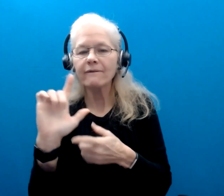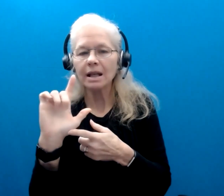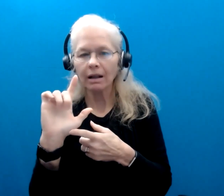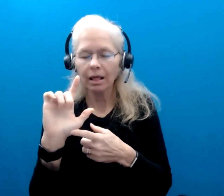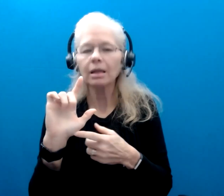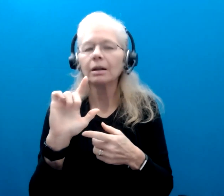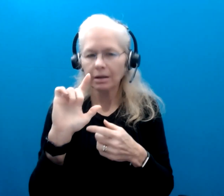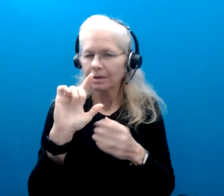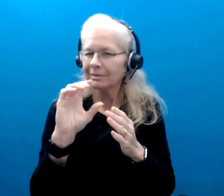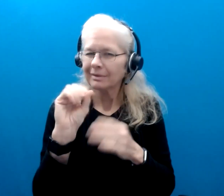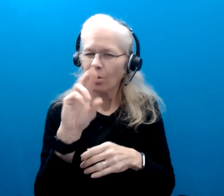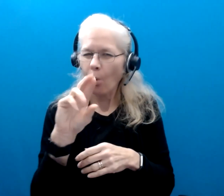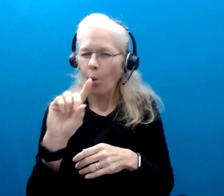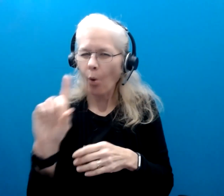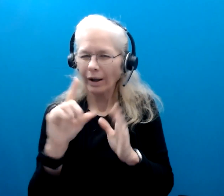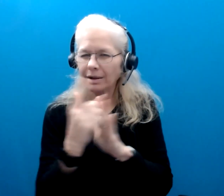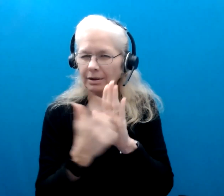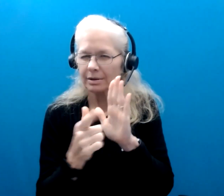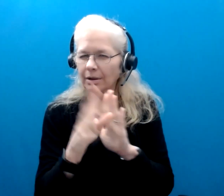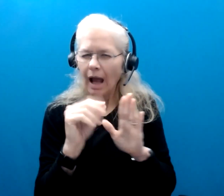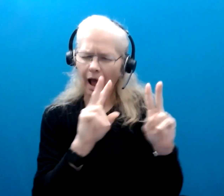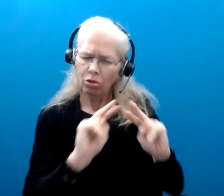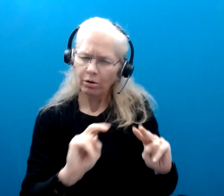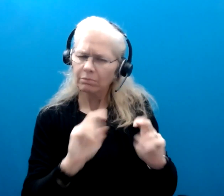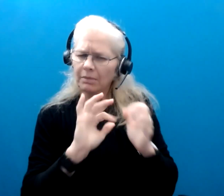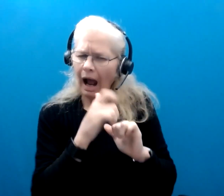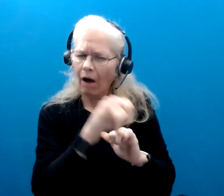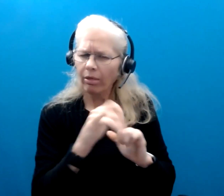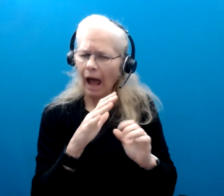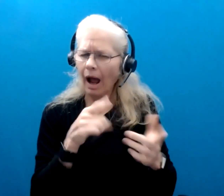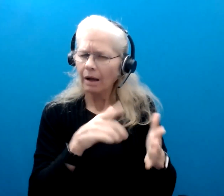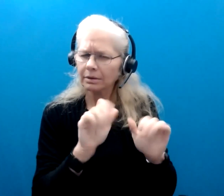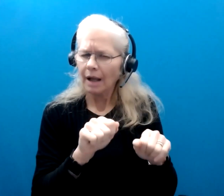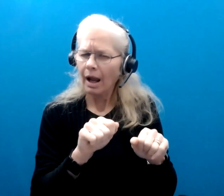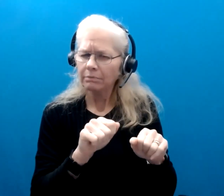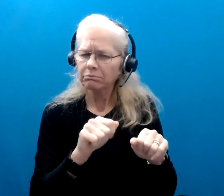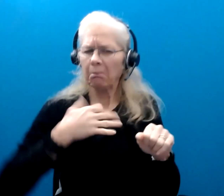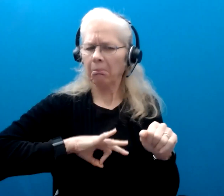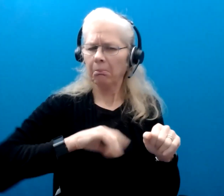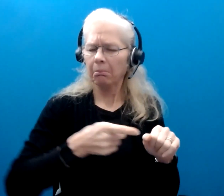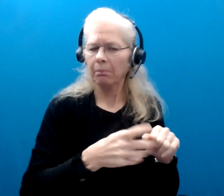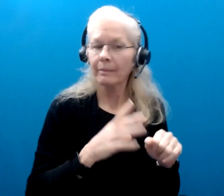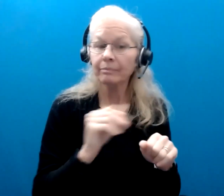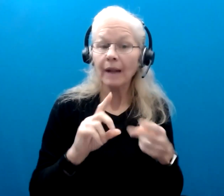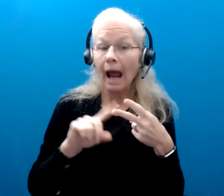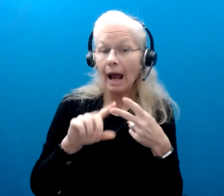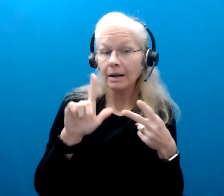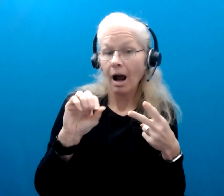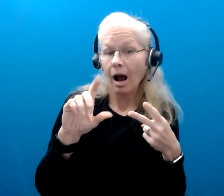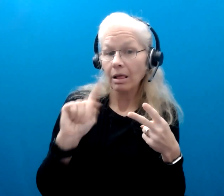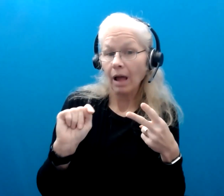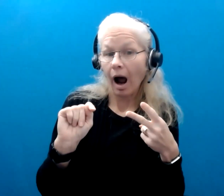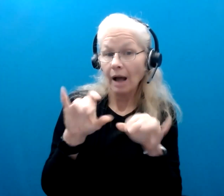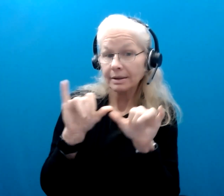out where it could be valid and valuable. Also really focusing on smaller lot sizes and